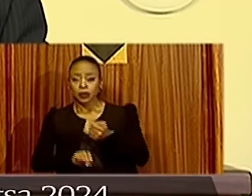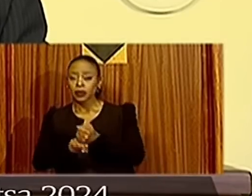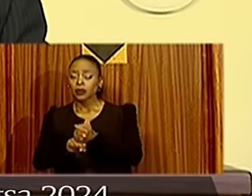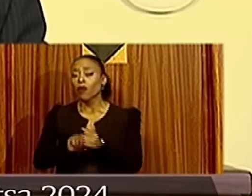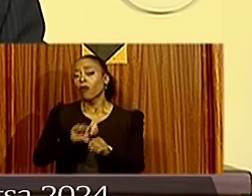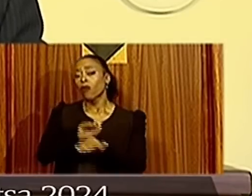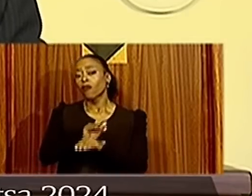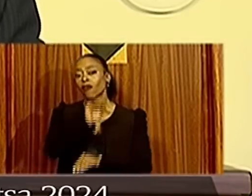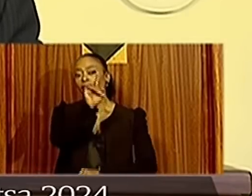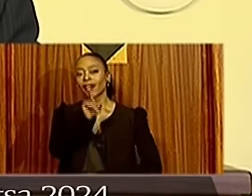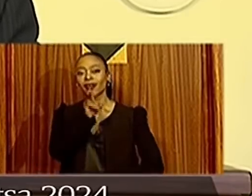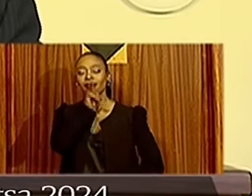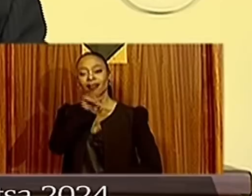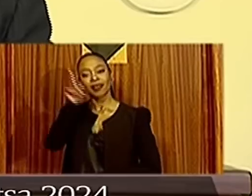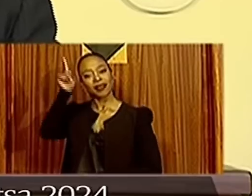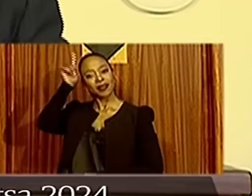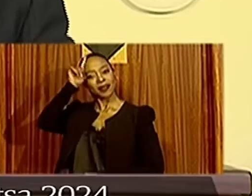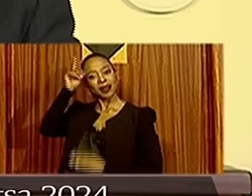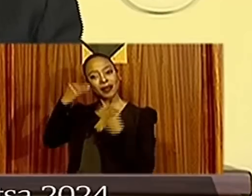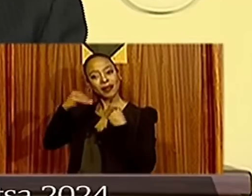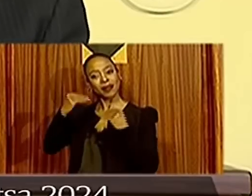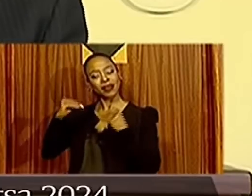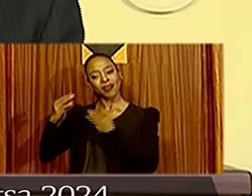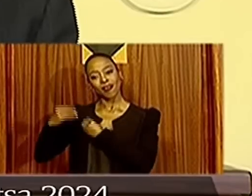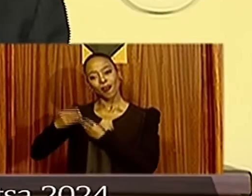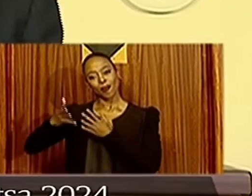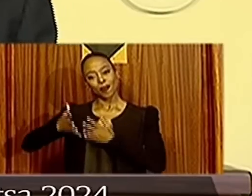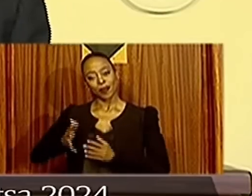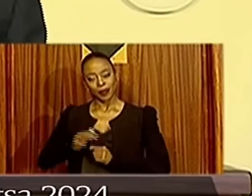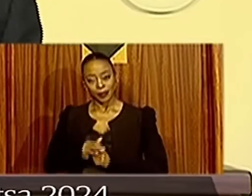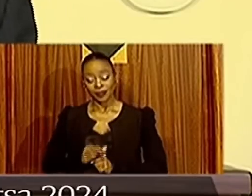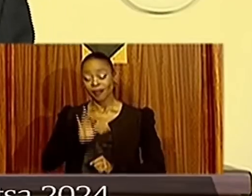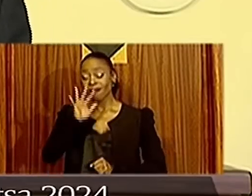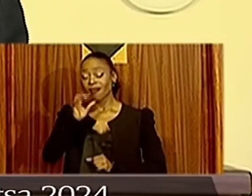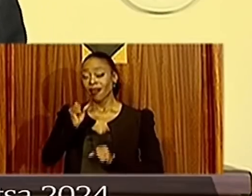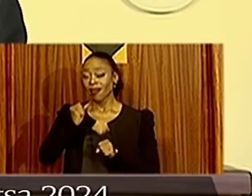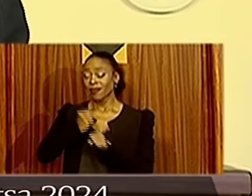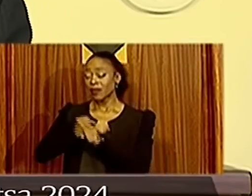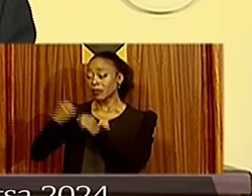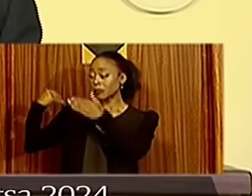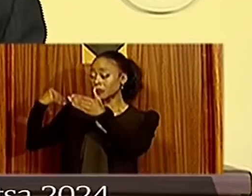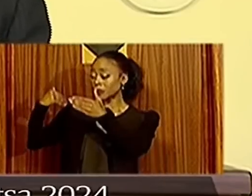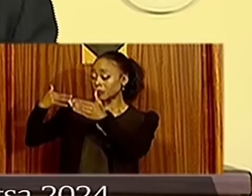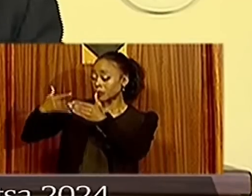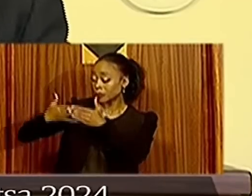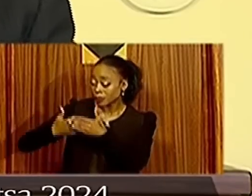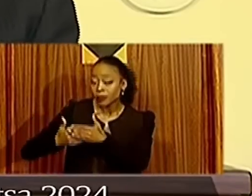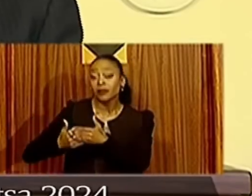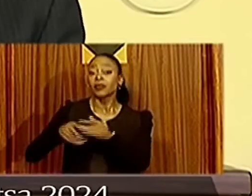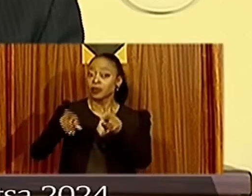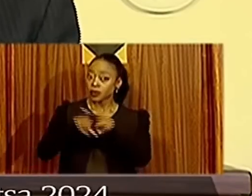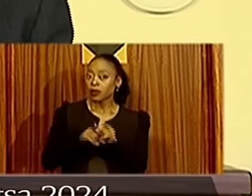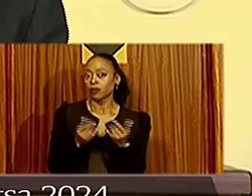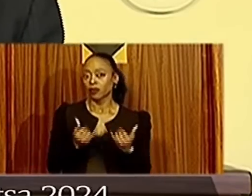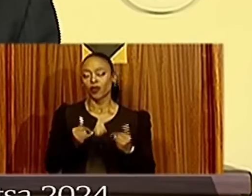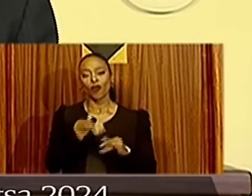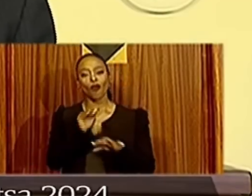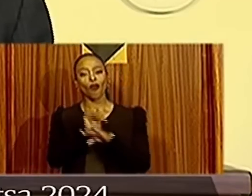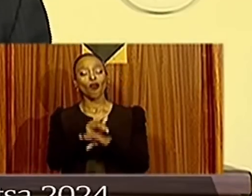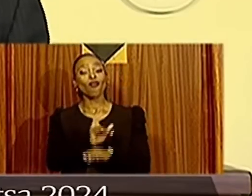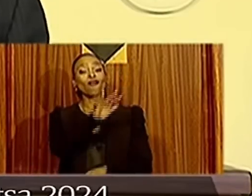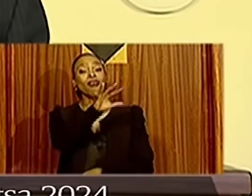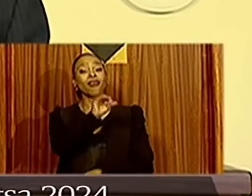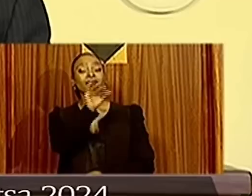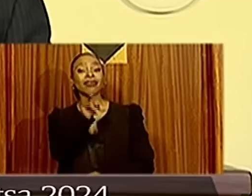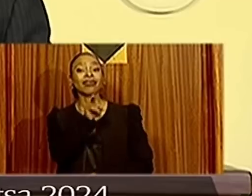than 1,000 black industrialists over the last 5 years, and today, more than 500,000